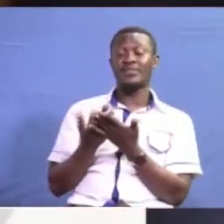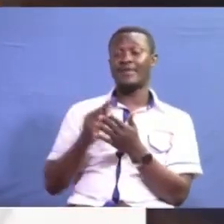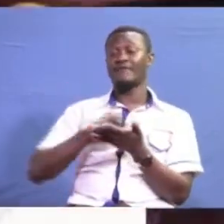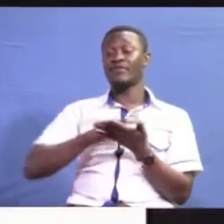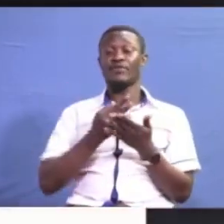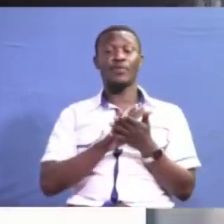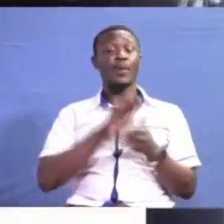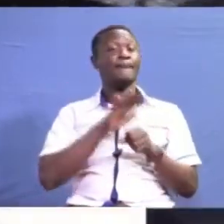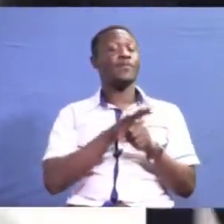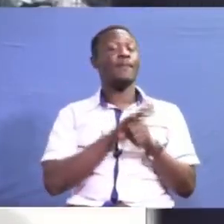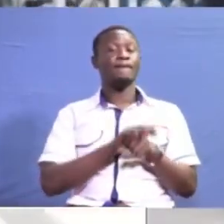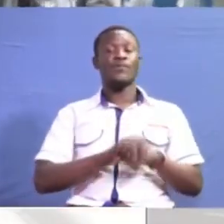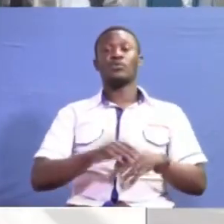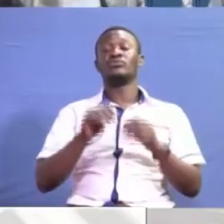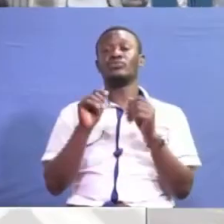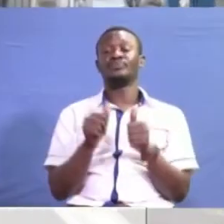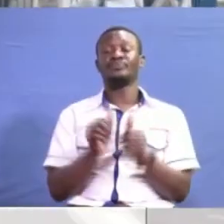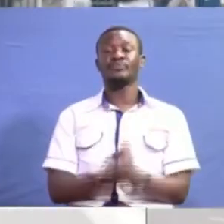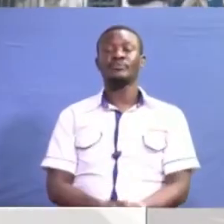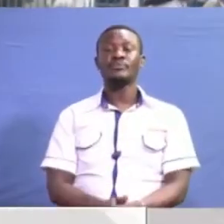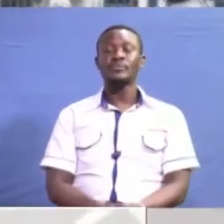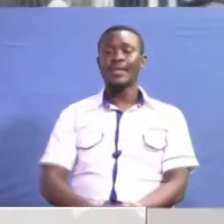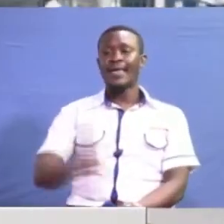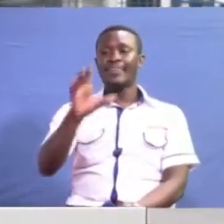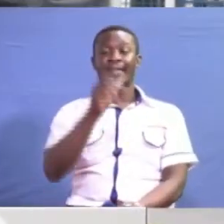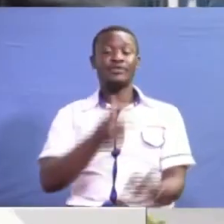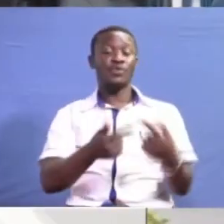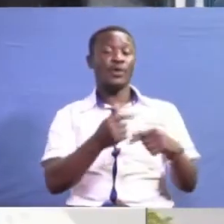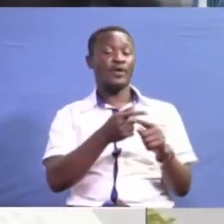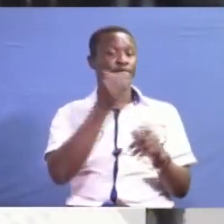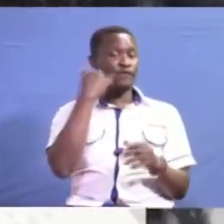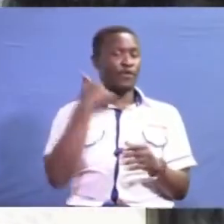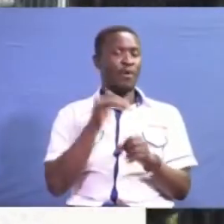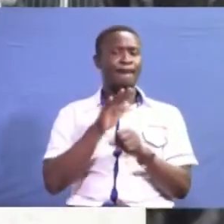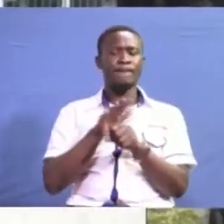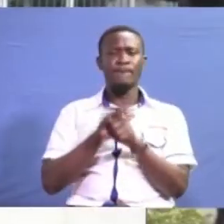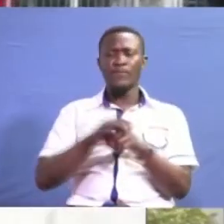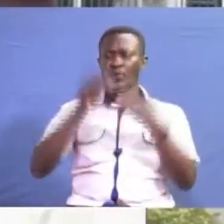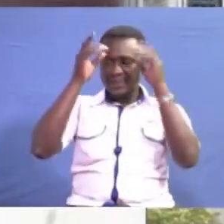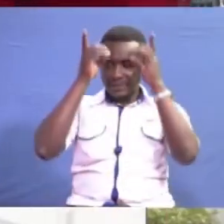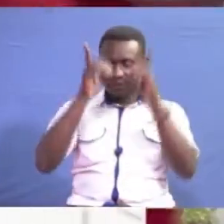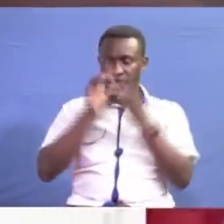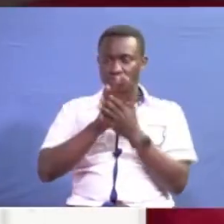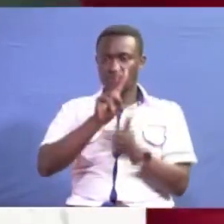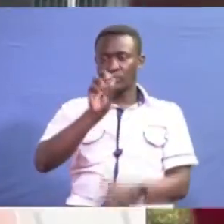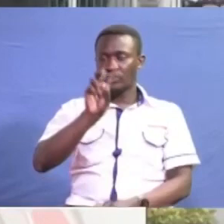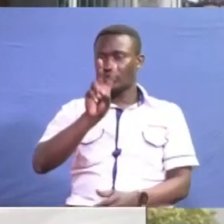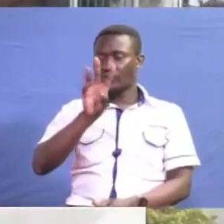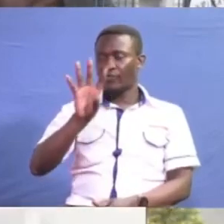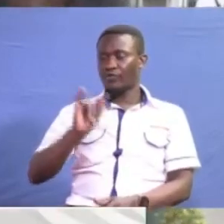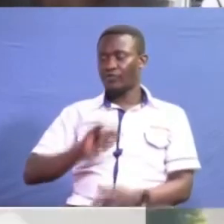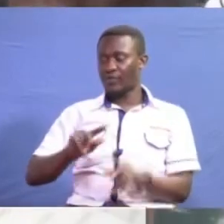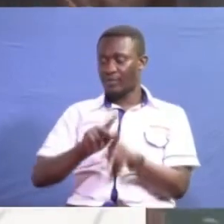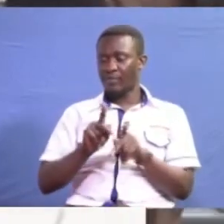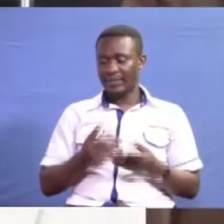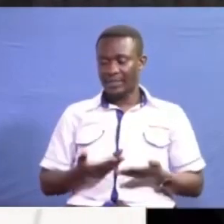been a more practical solution. The case will resume for further hearing on December 16, 2024, when parties